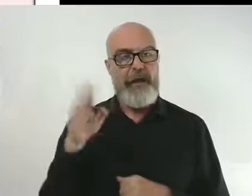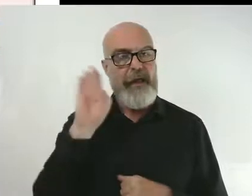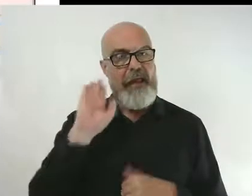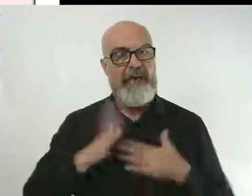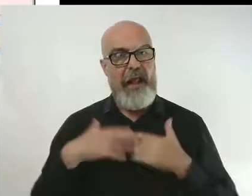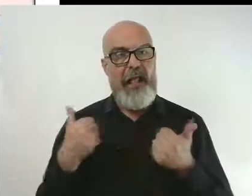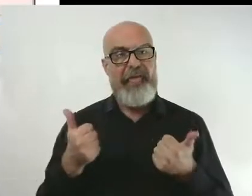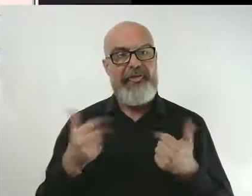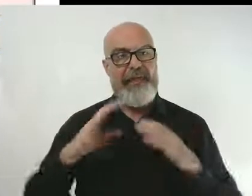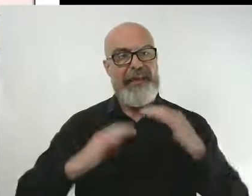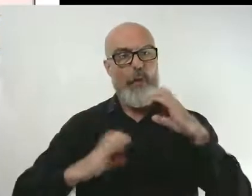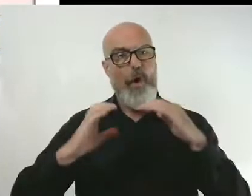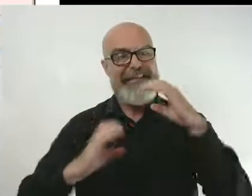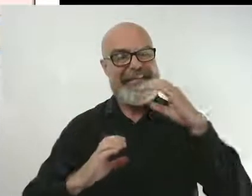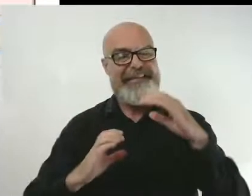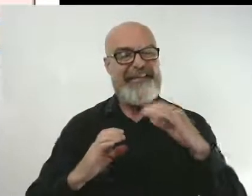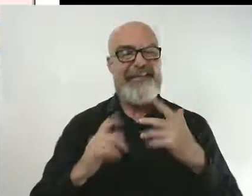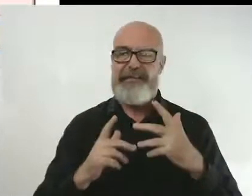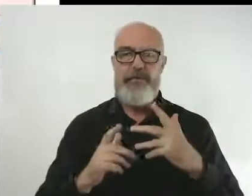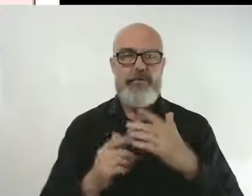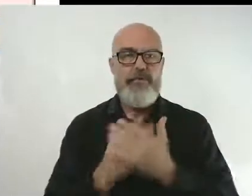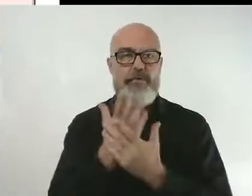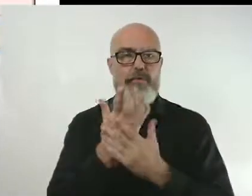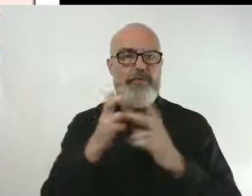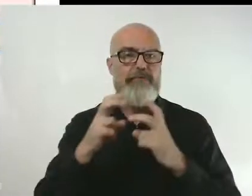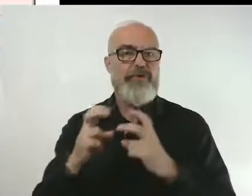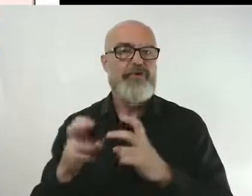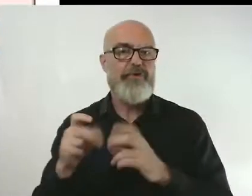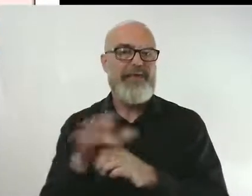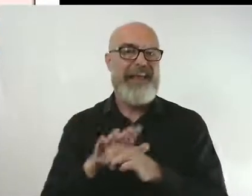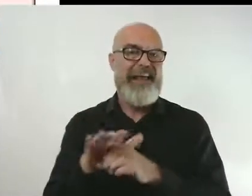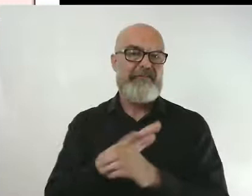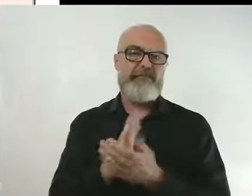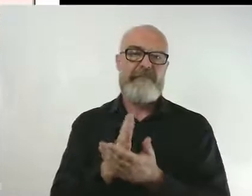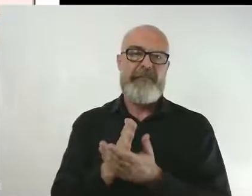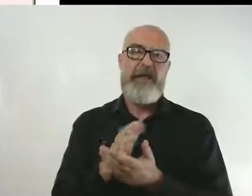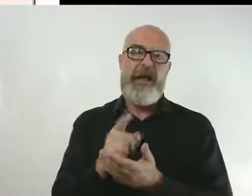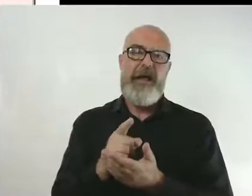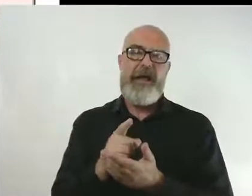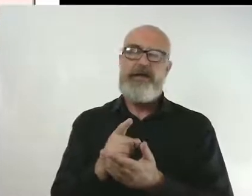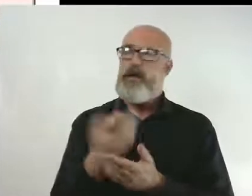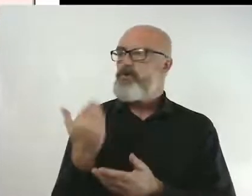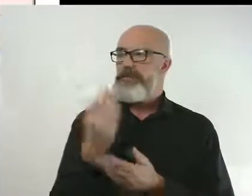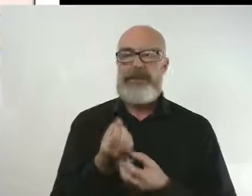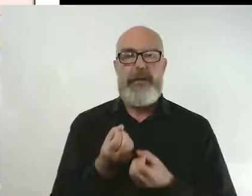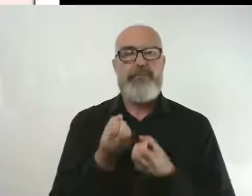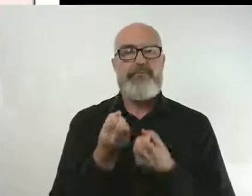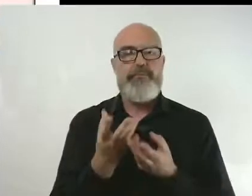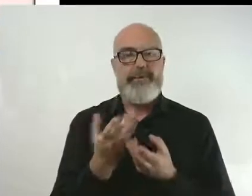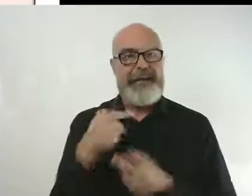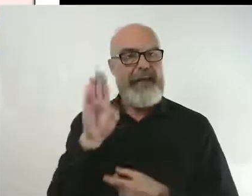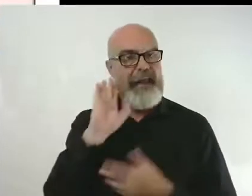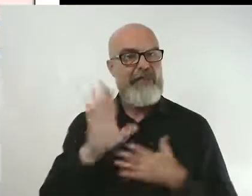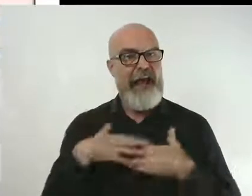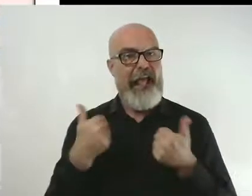Hearing health inequalities is an emerging research area, and I and my colleagues recently proposed a definition saying